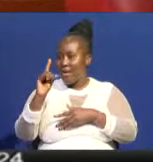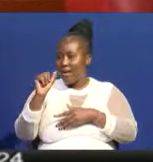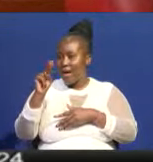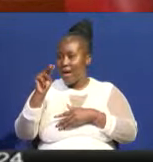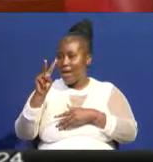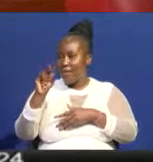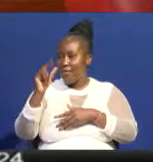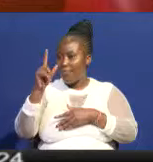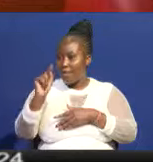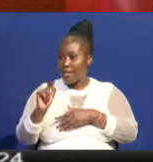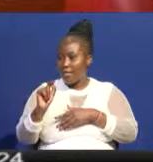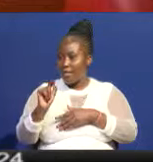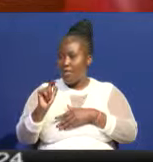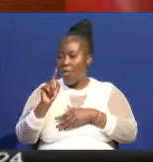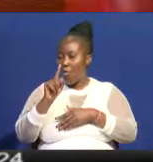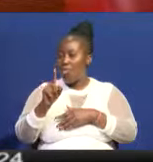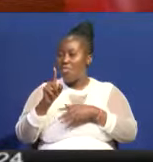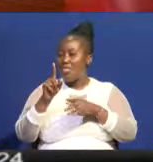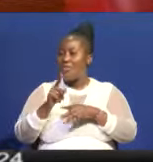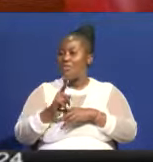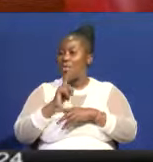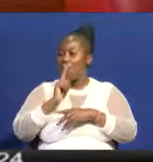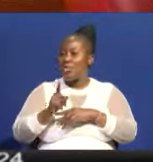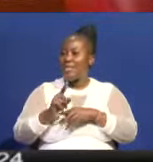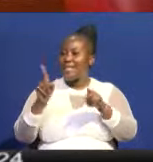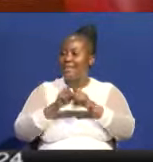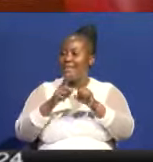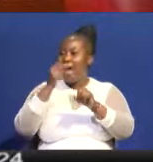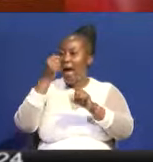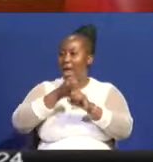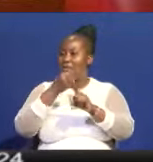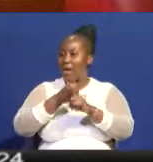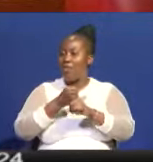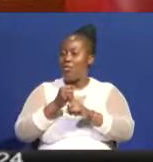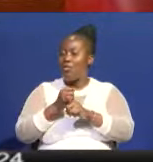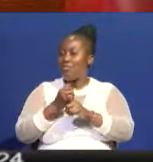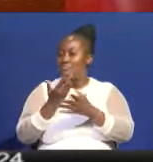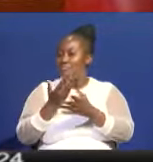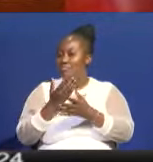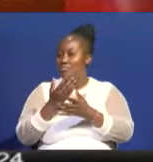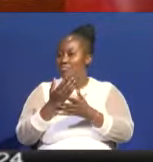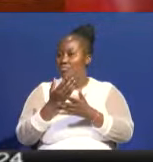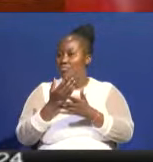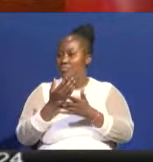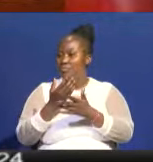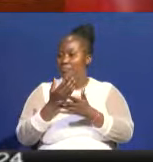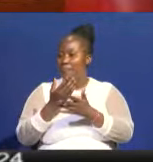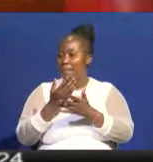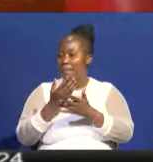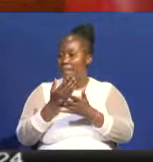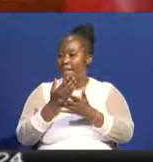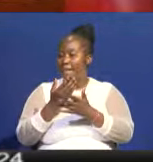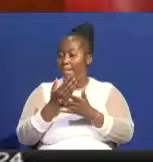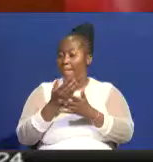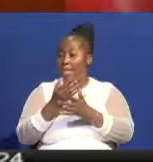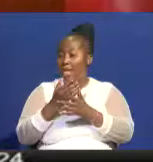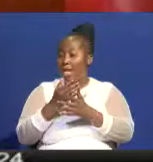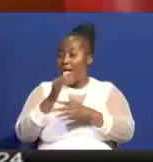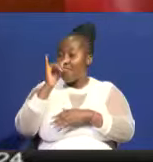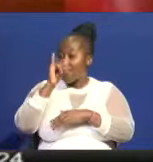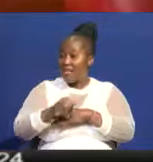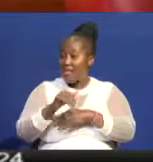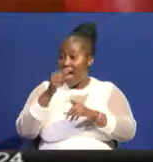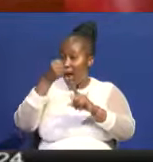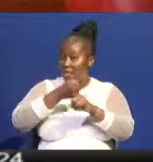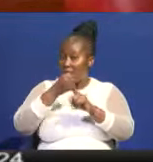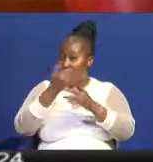commissioned by the same advocate, Odruet. That